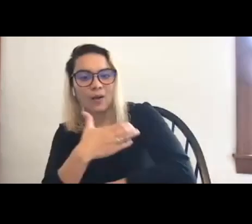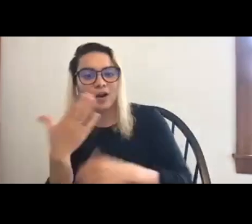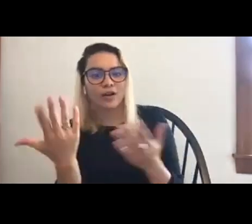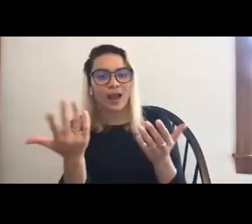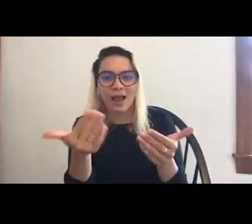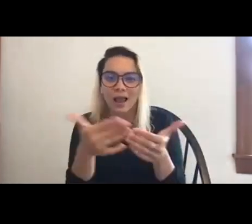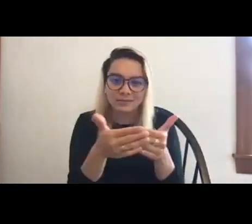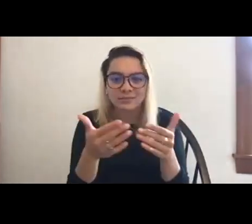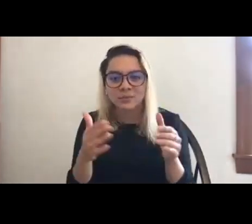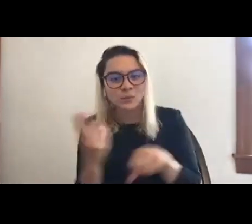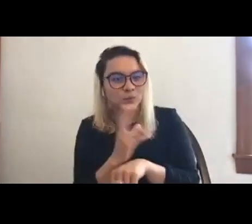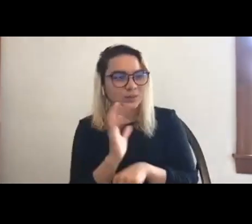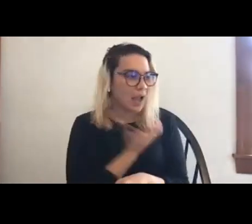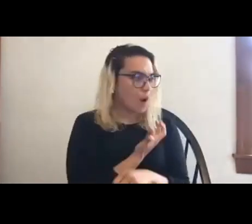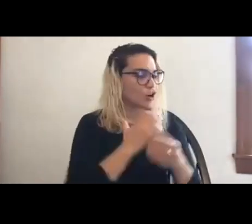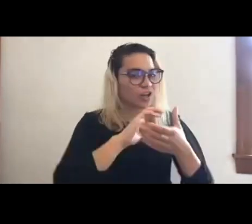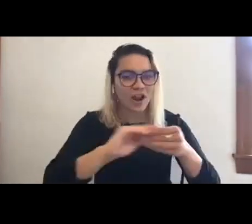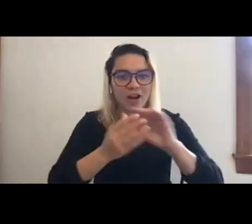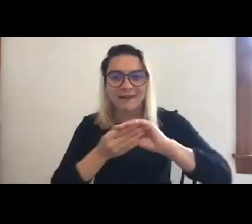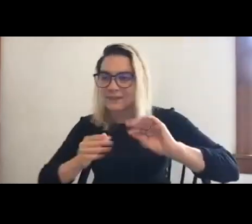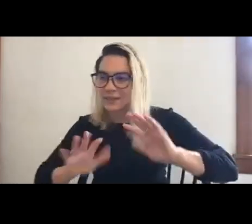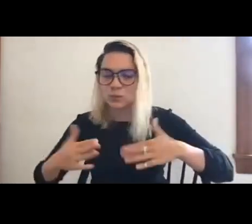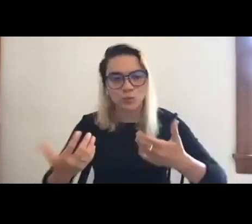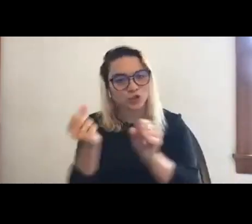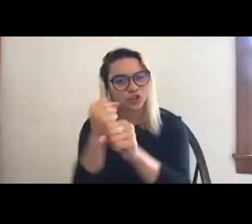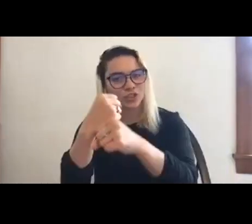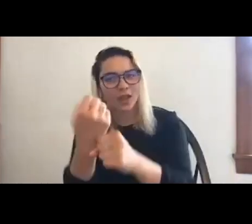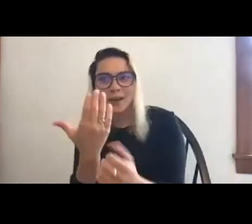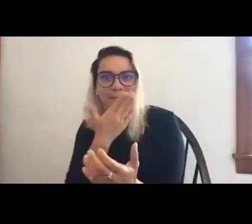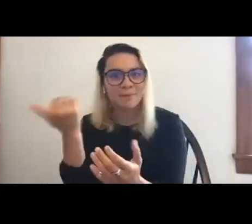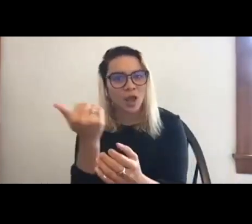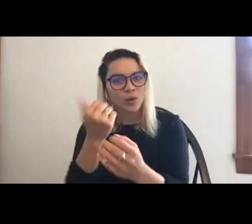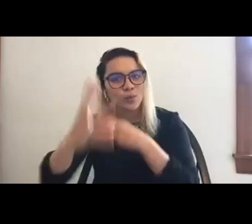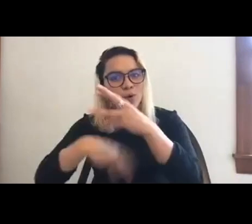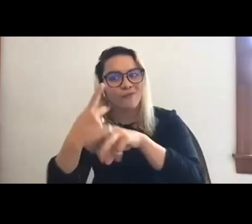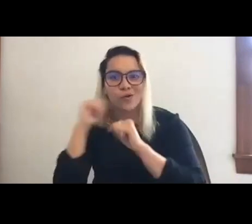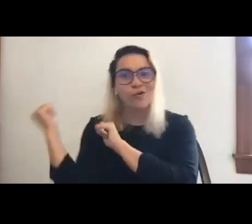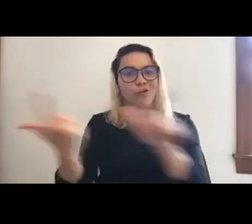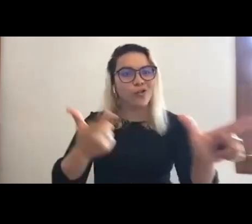can create the world that we all want and need to thrive.